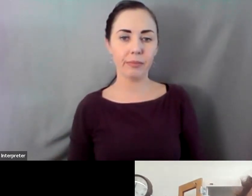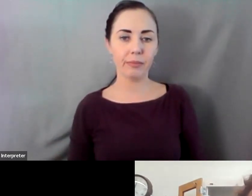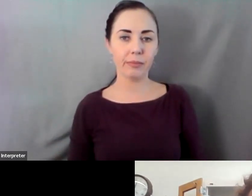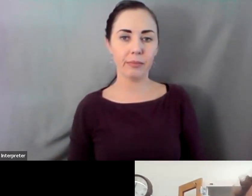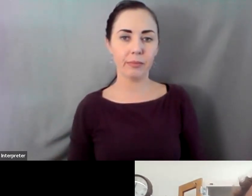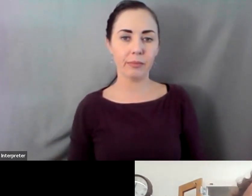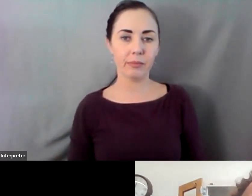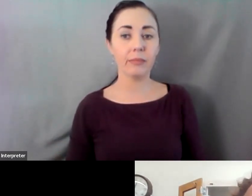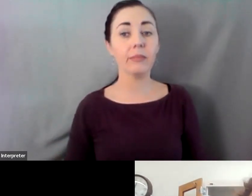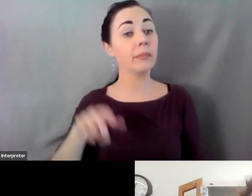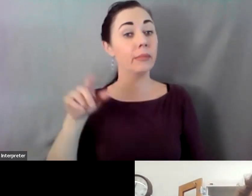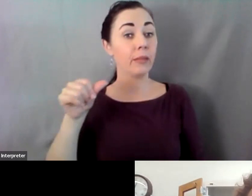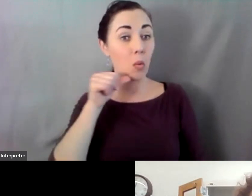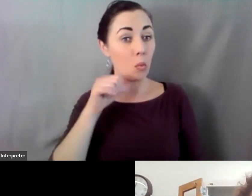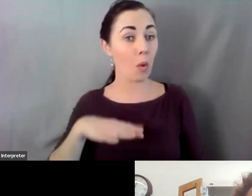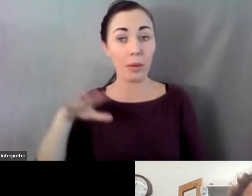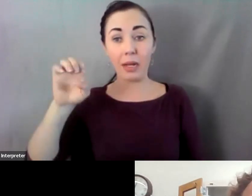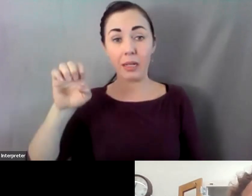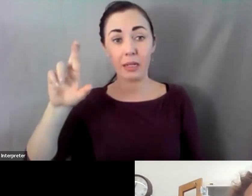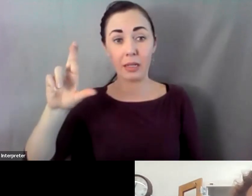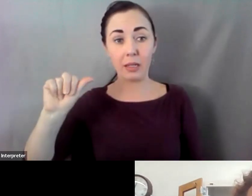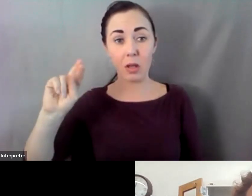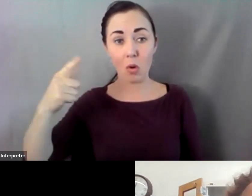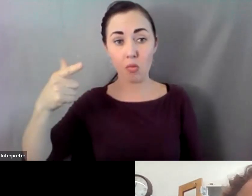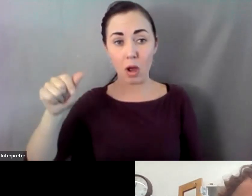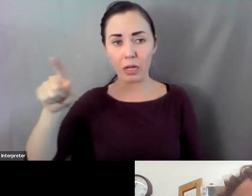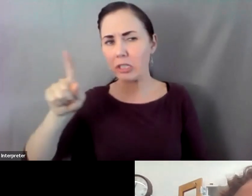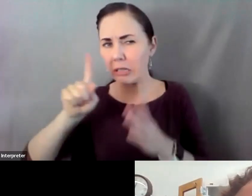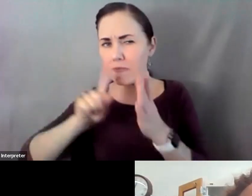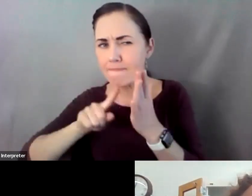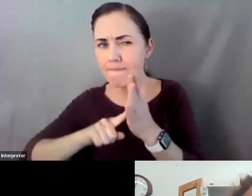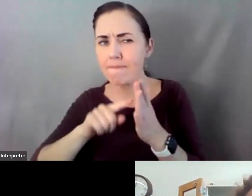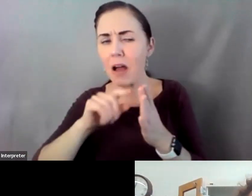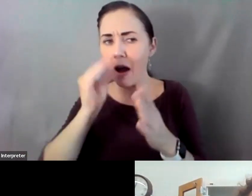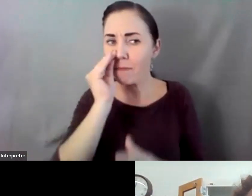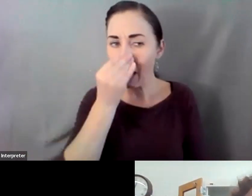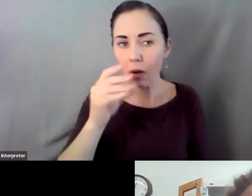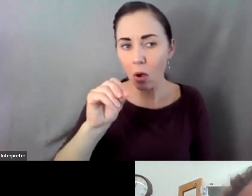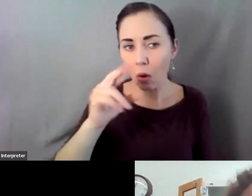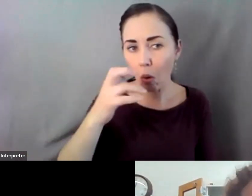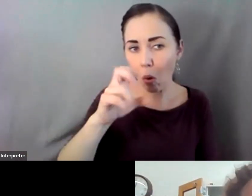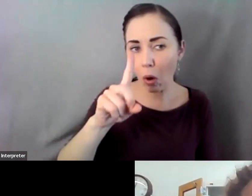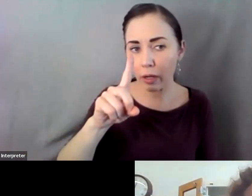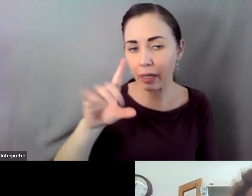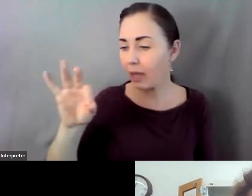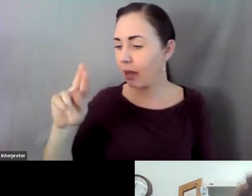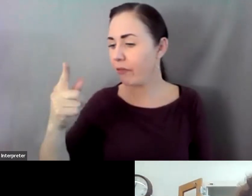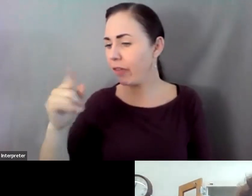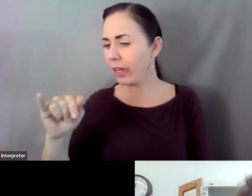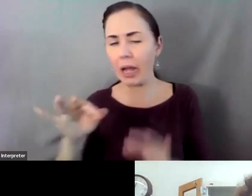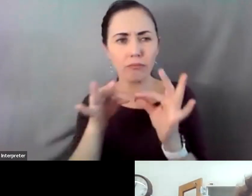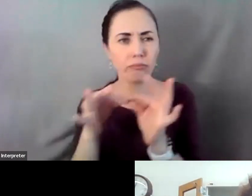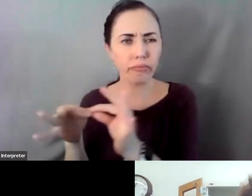Uranga is working to understand how orchids and fungi work together, how they communicate with each other so that they can grow together. How does